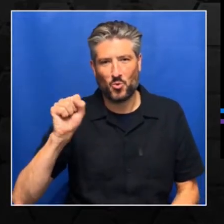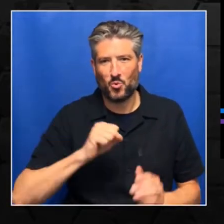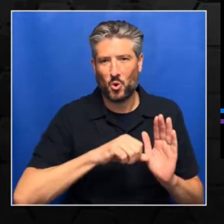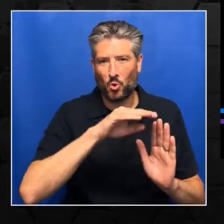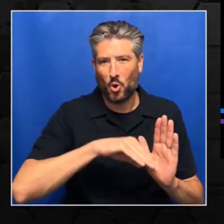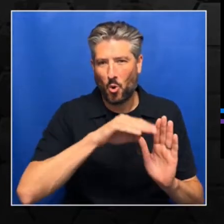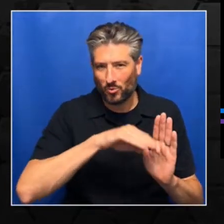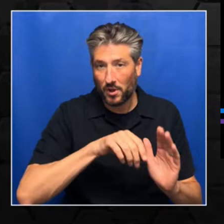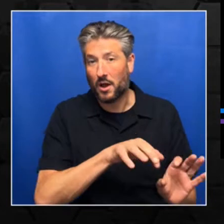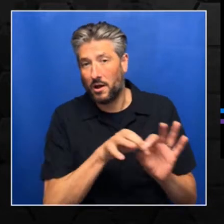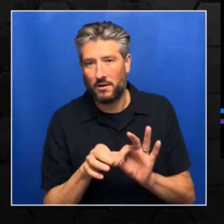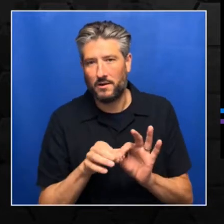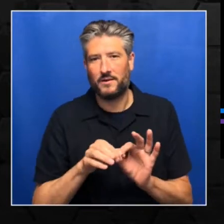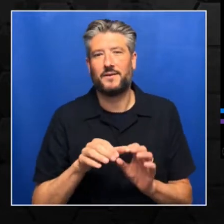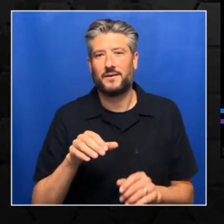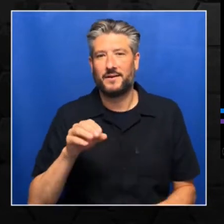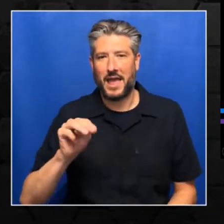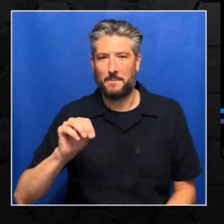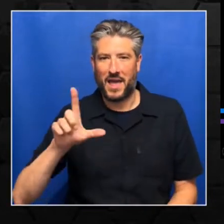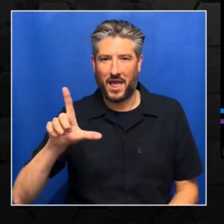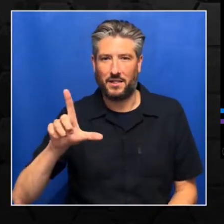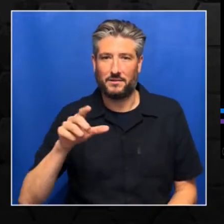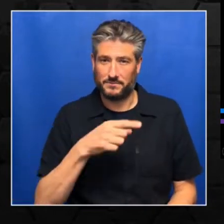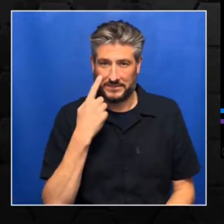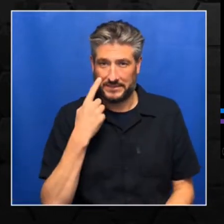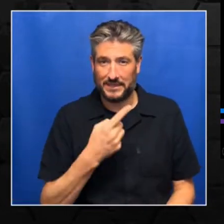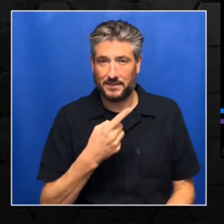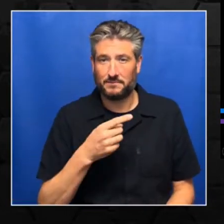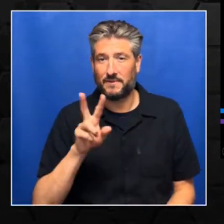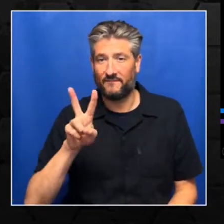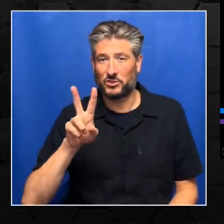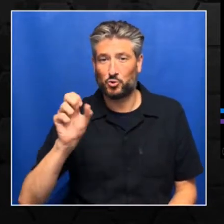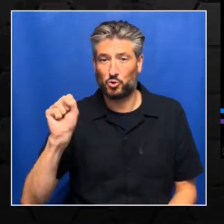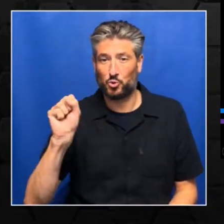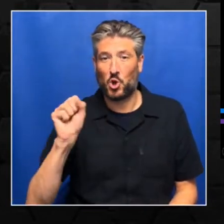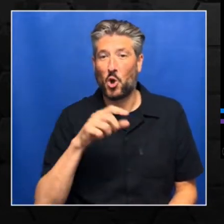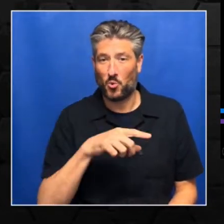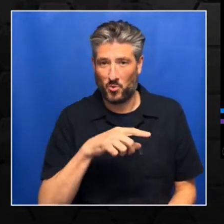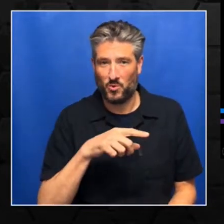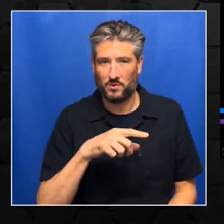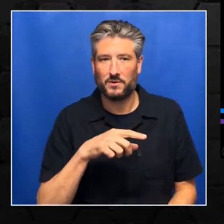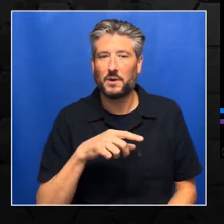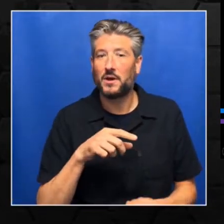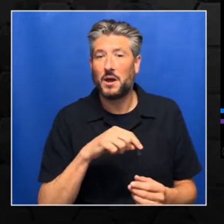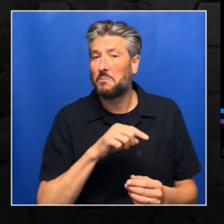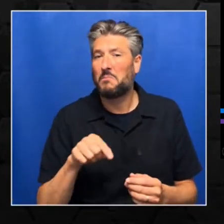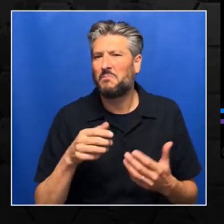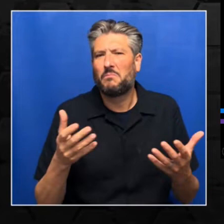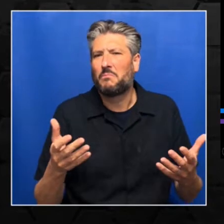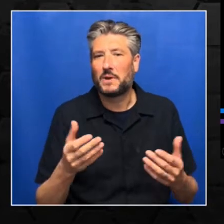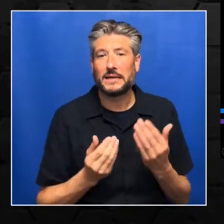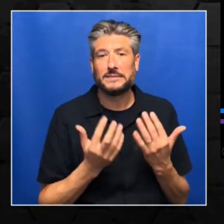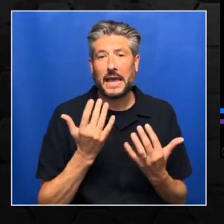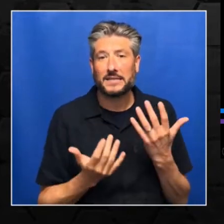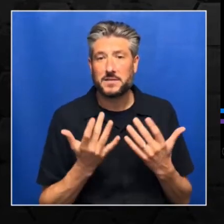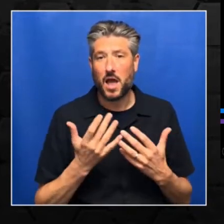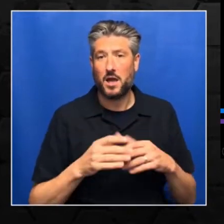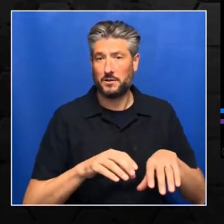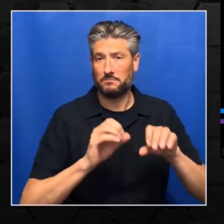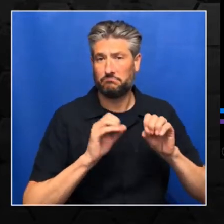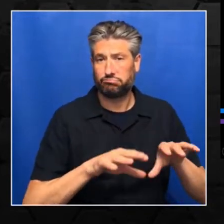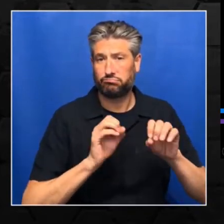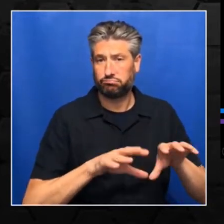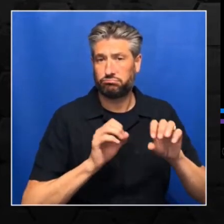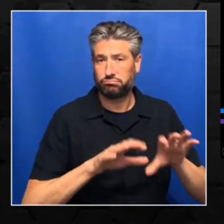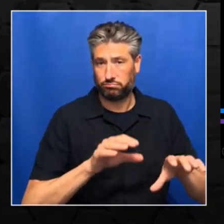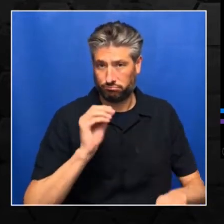learning capability into your application. So you just choose your scenarios, you input your data, and you let it train the model. The